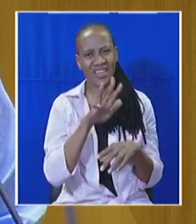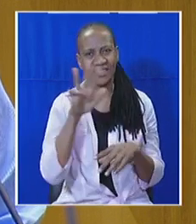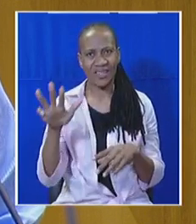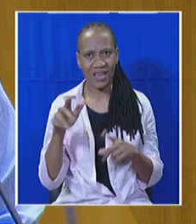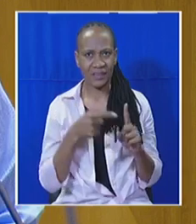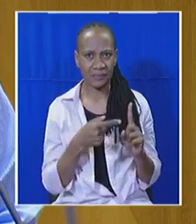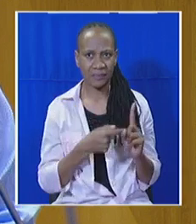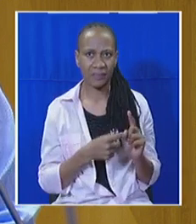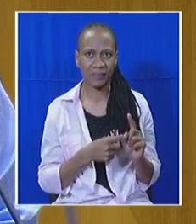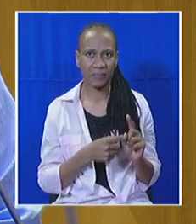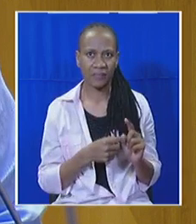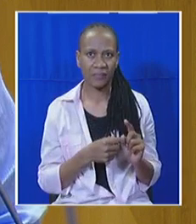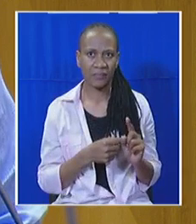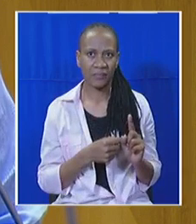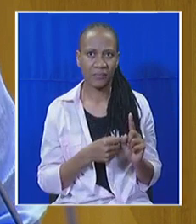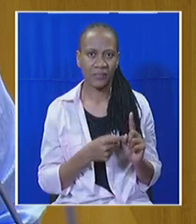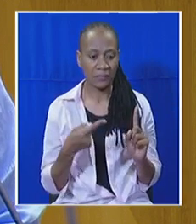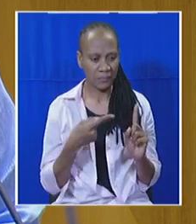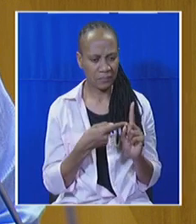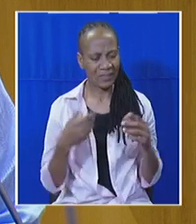Recalls that the activists started